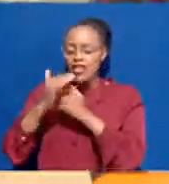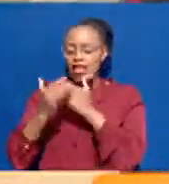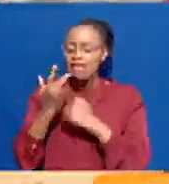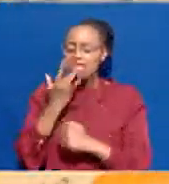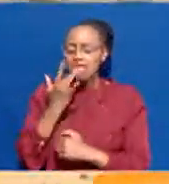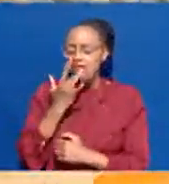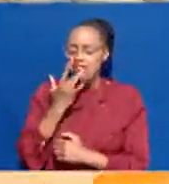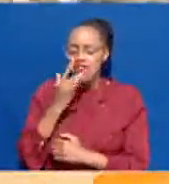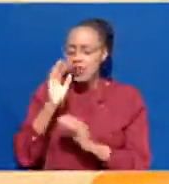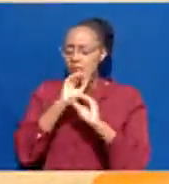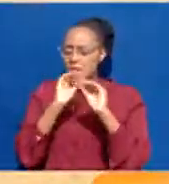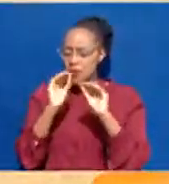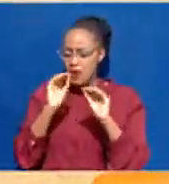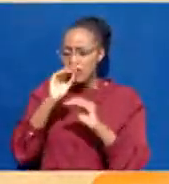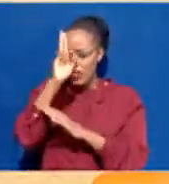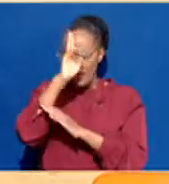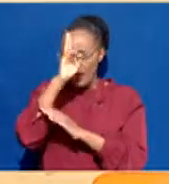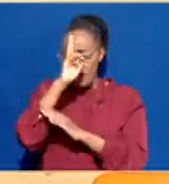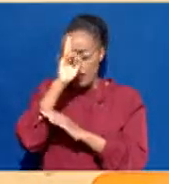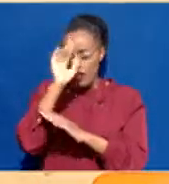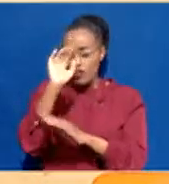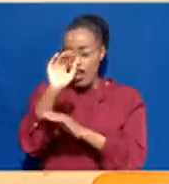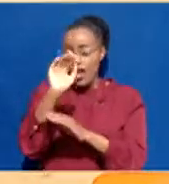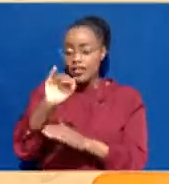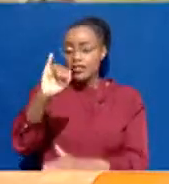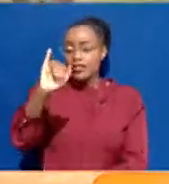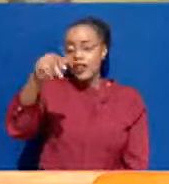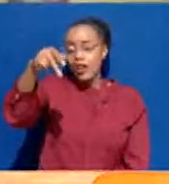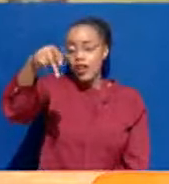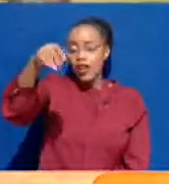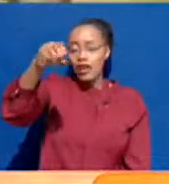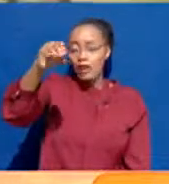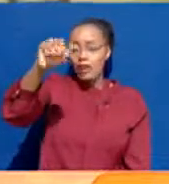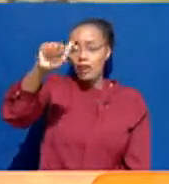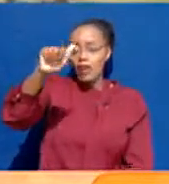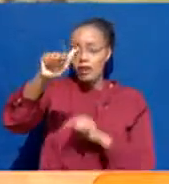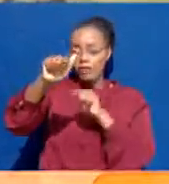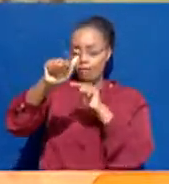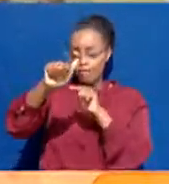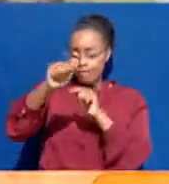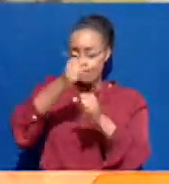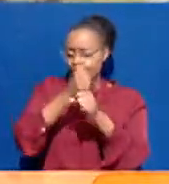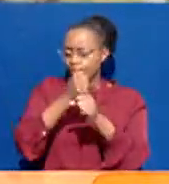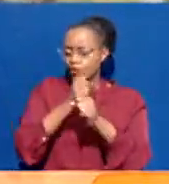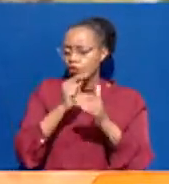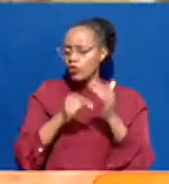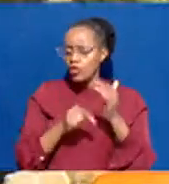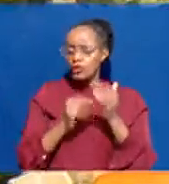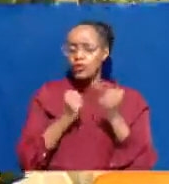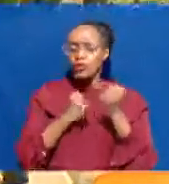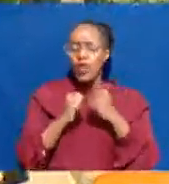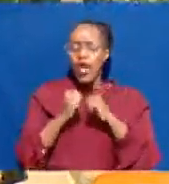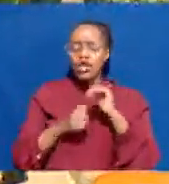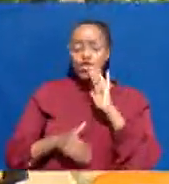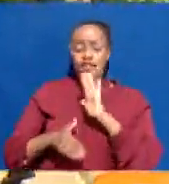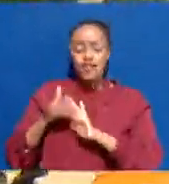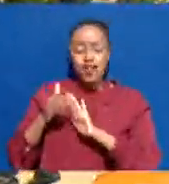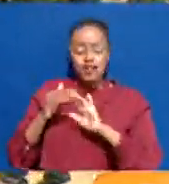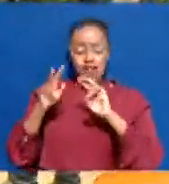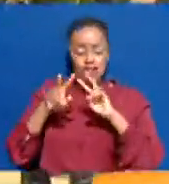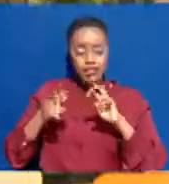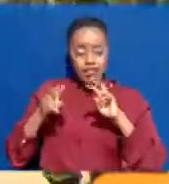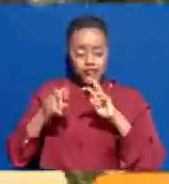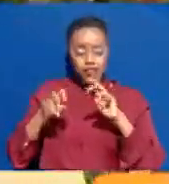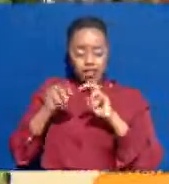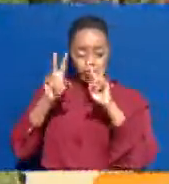by security forces and called on the Independent Policing Oversight Authority, IPOA, to hasten investigations